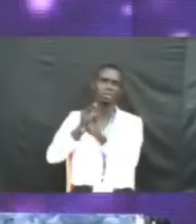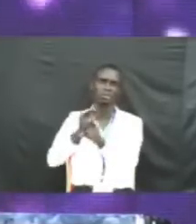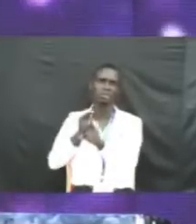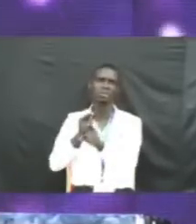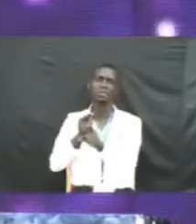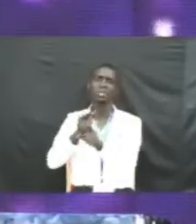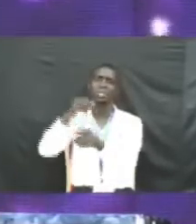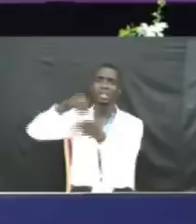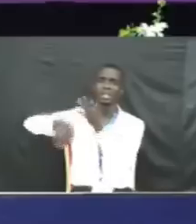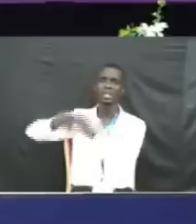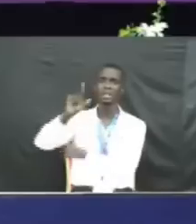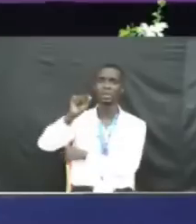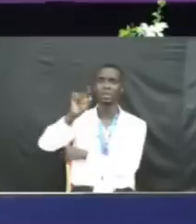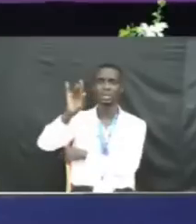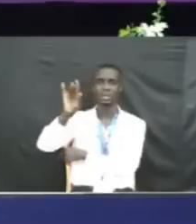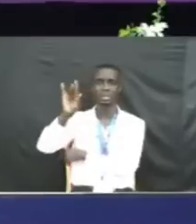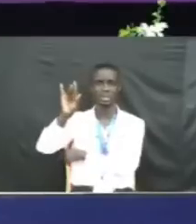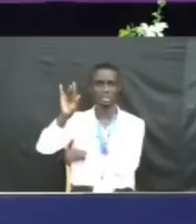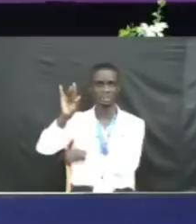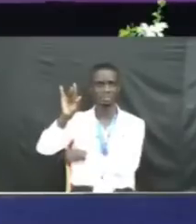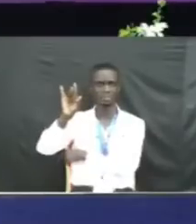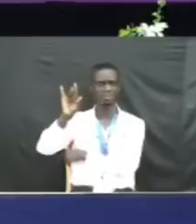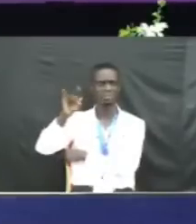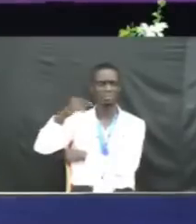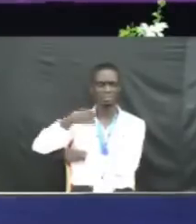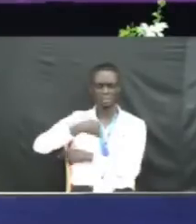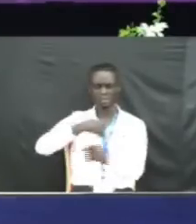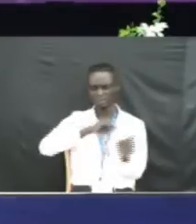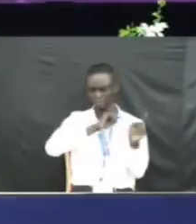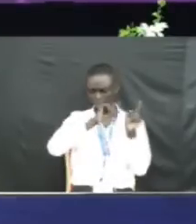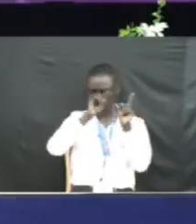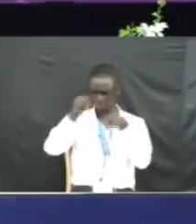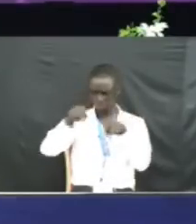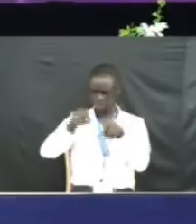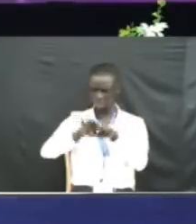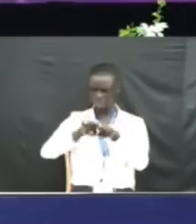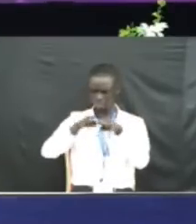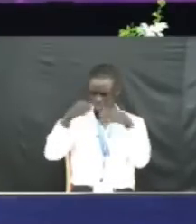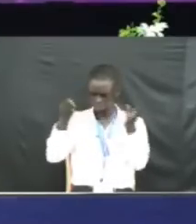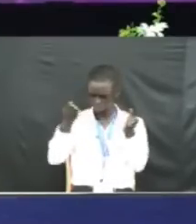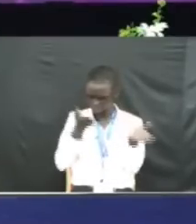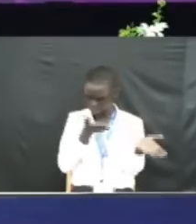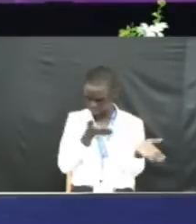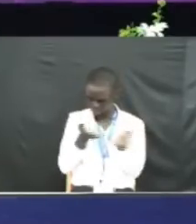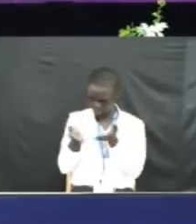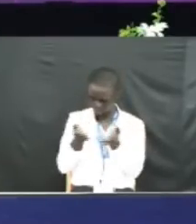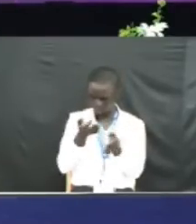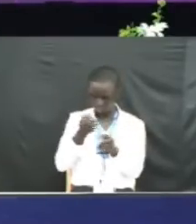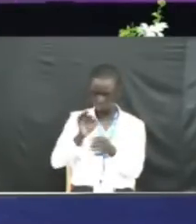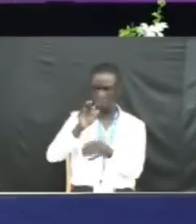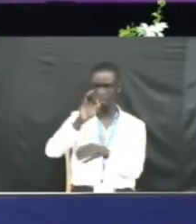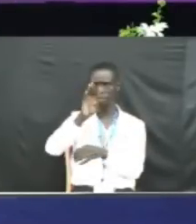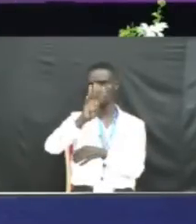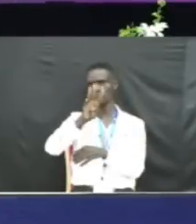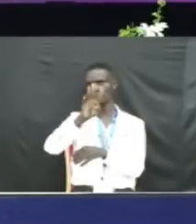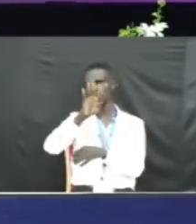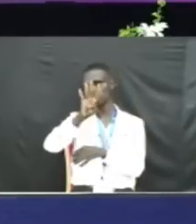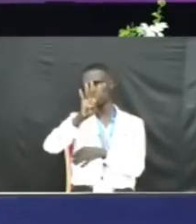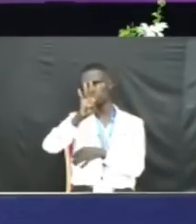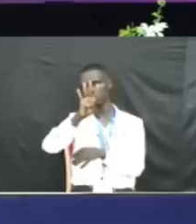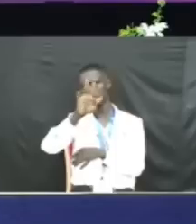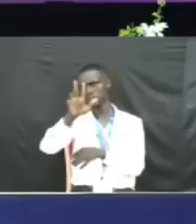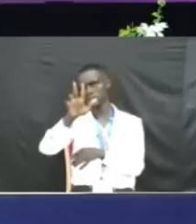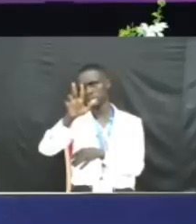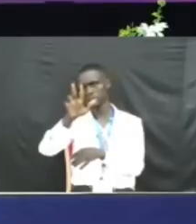In 2018, I participated in the opening service of the 43rd session of the